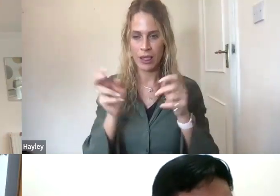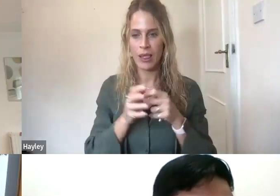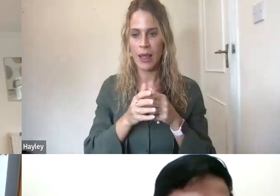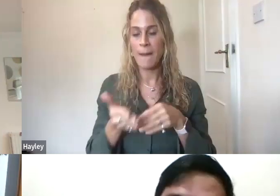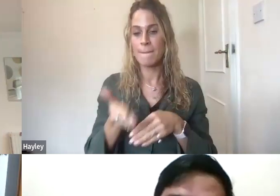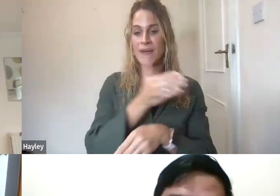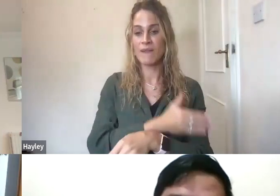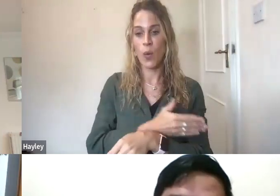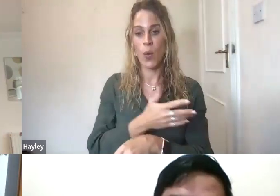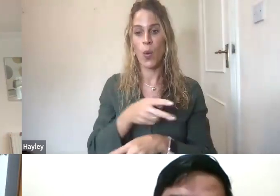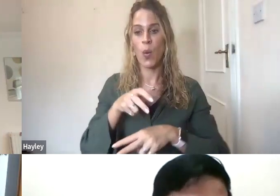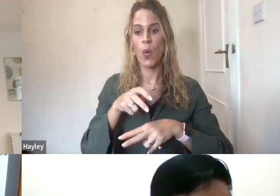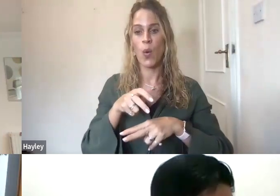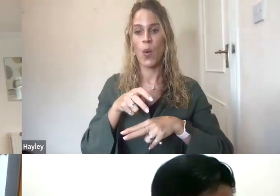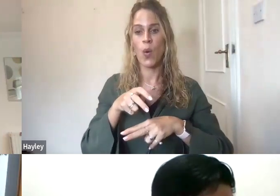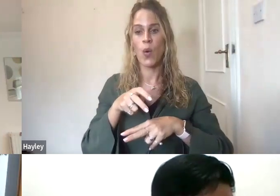Before the City Goes Underwater.